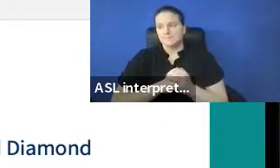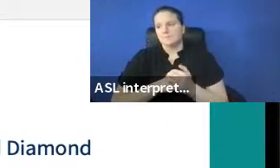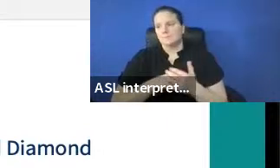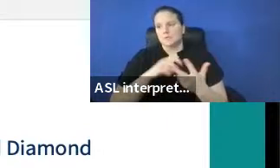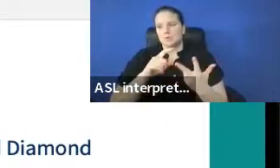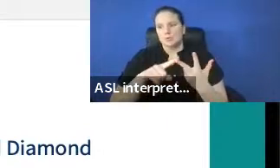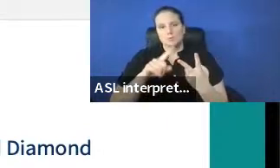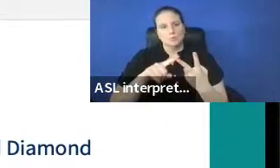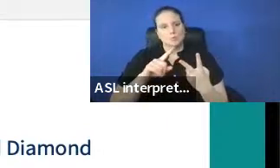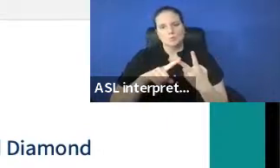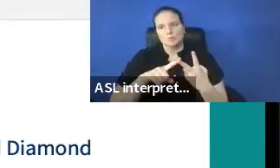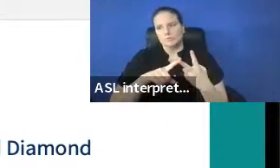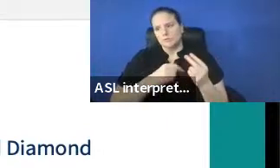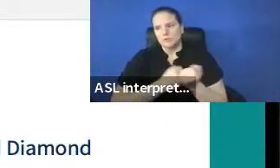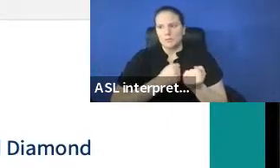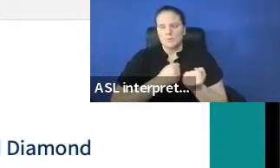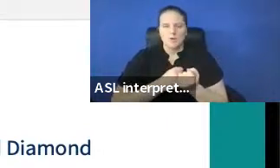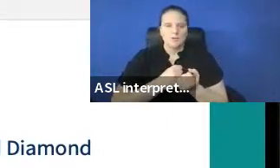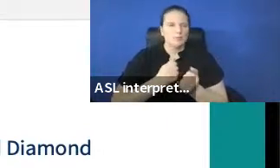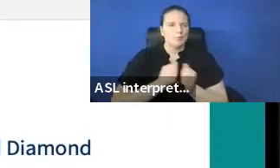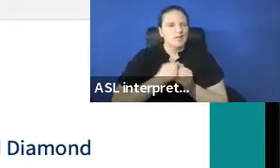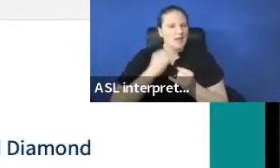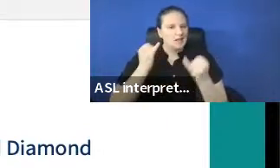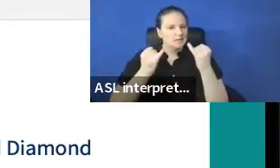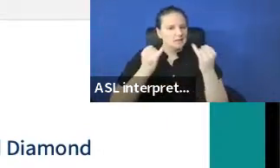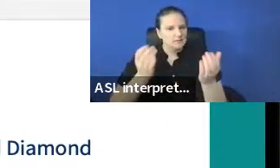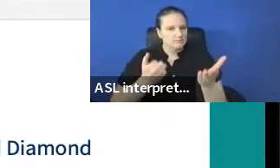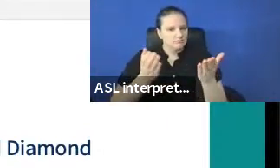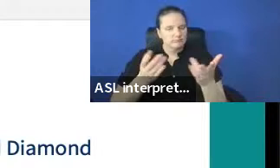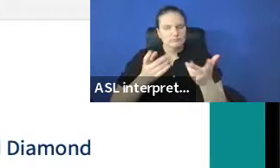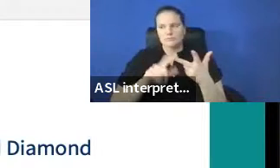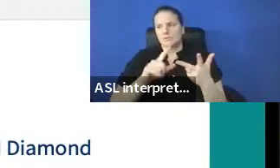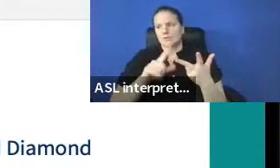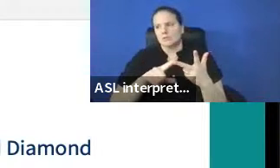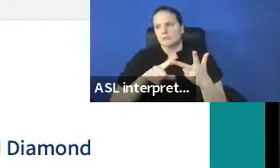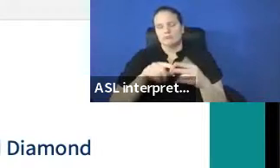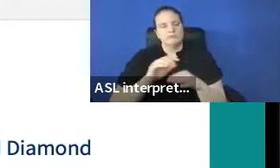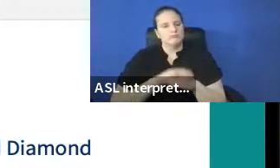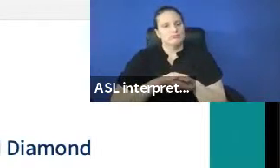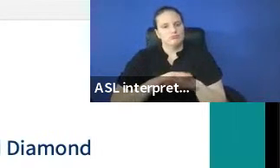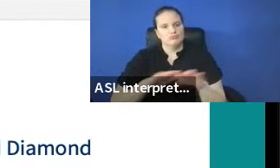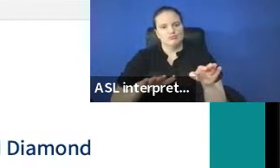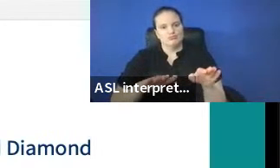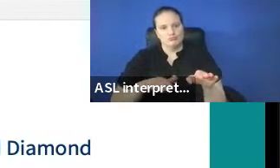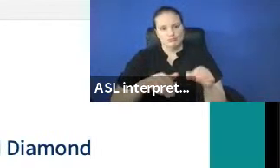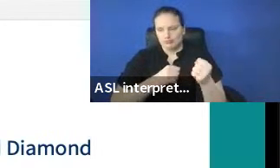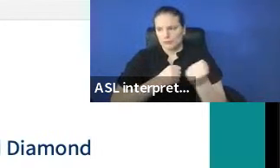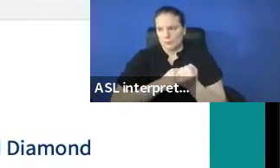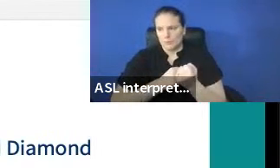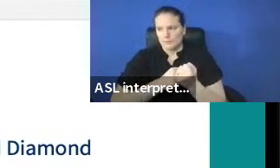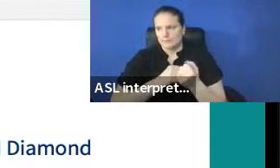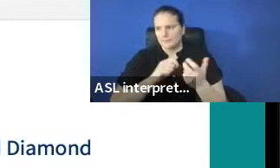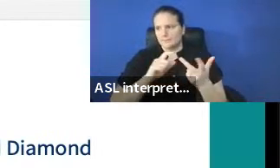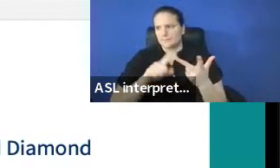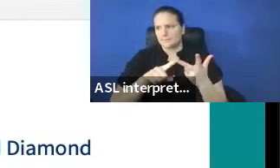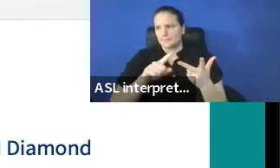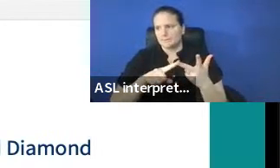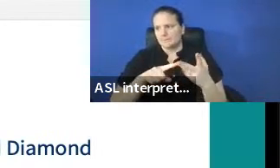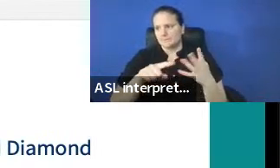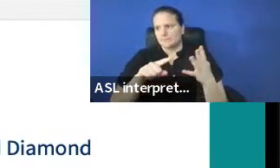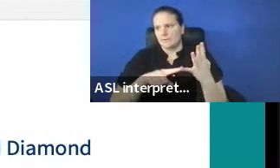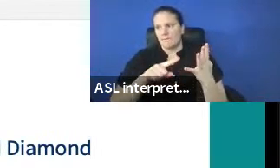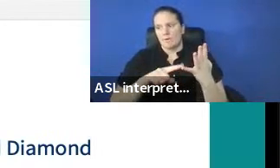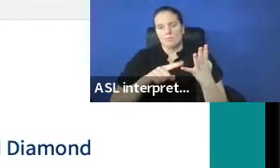a 2 is that you support it with suggestions. You can vote a 3, do not support. And you have an option of voting